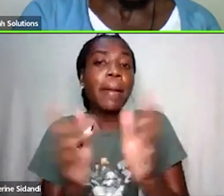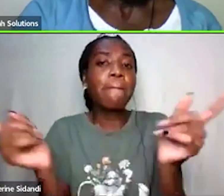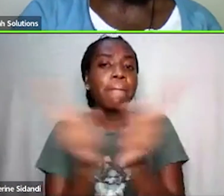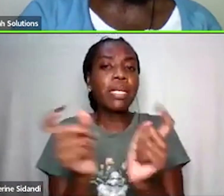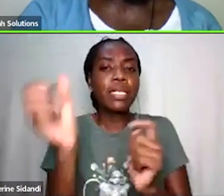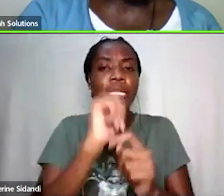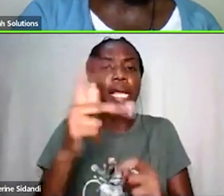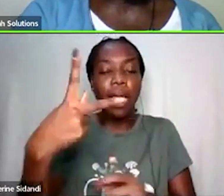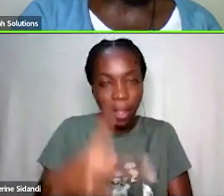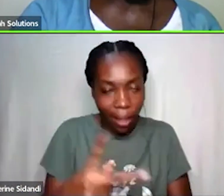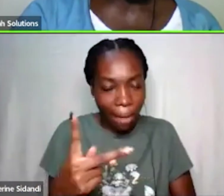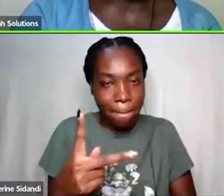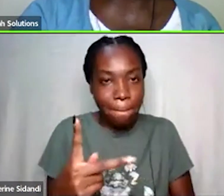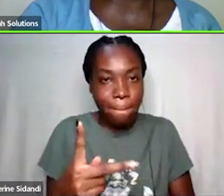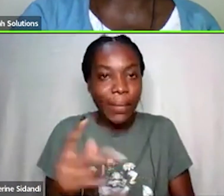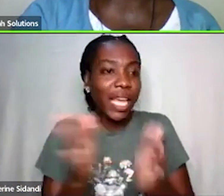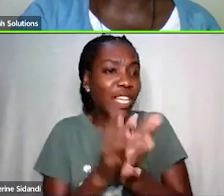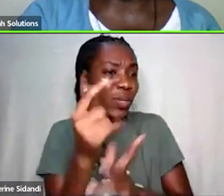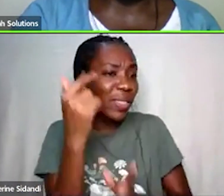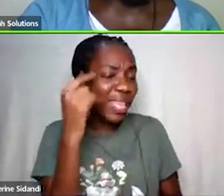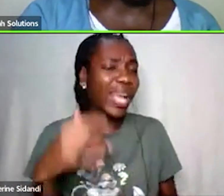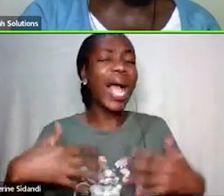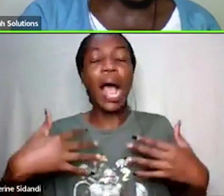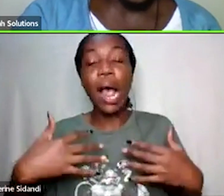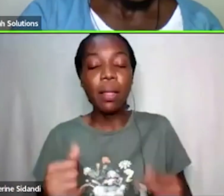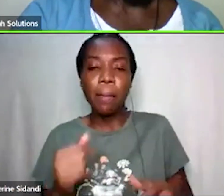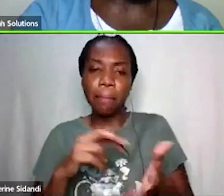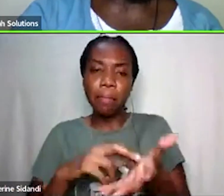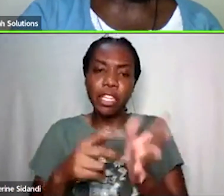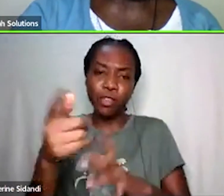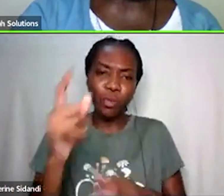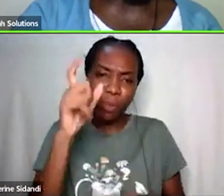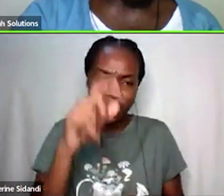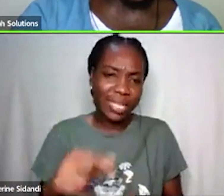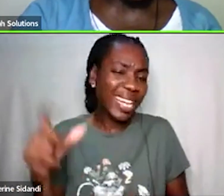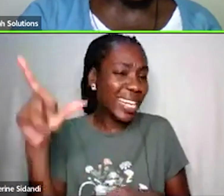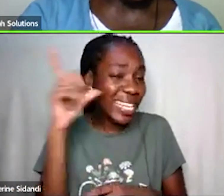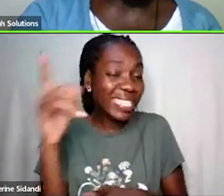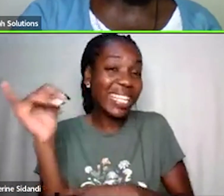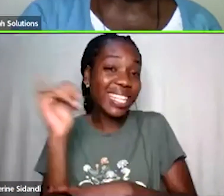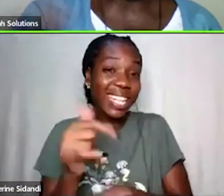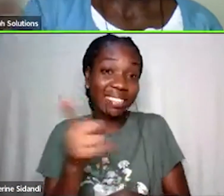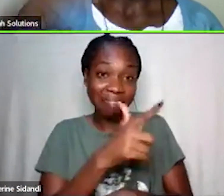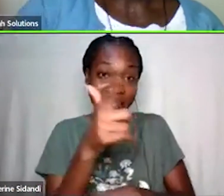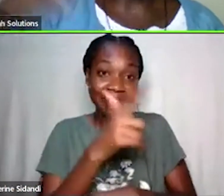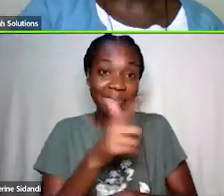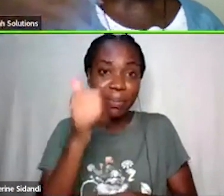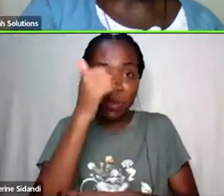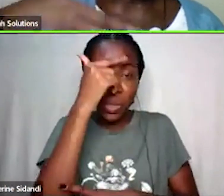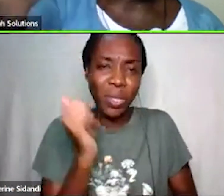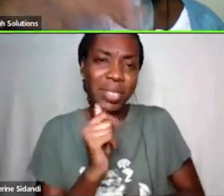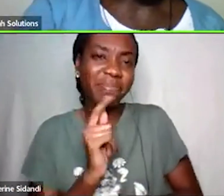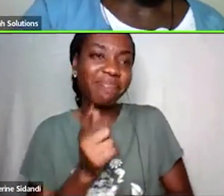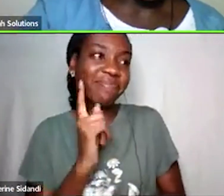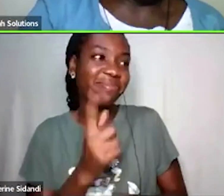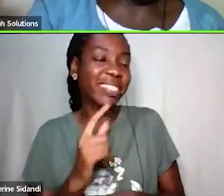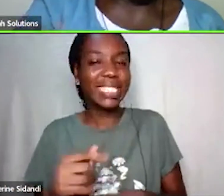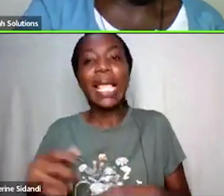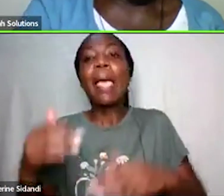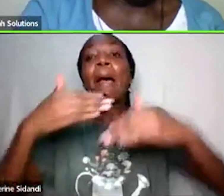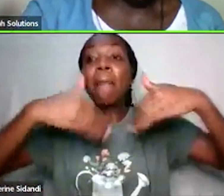day and you think she's wonderful, you should listen to that recording. She has been panel